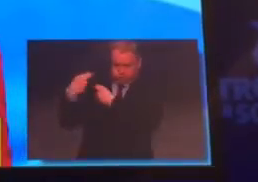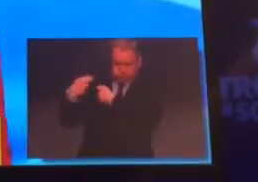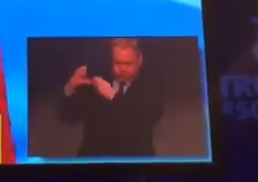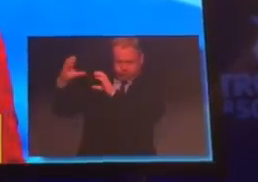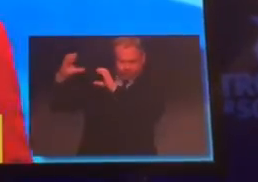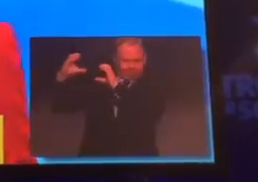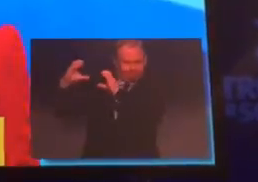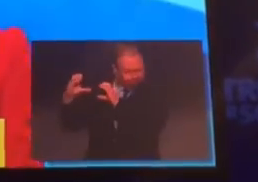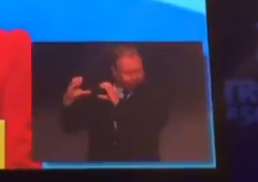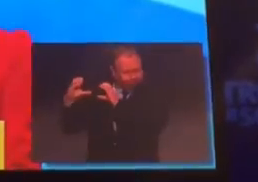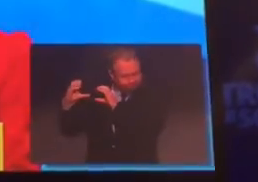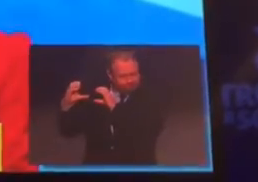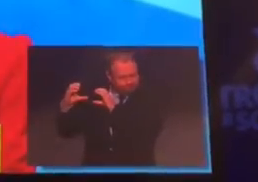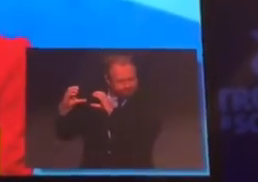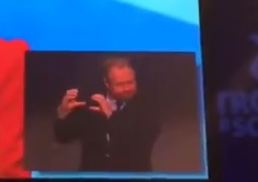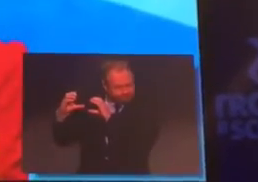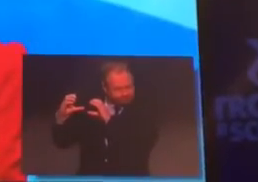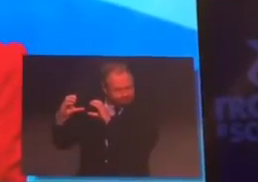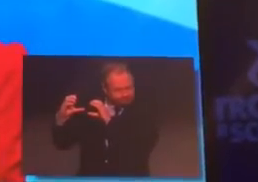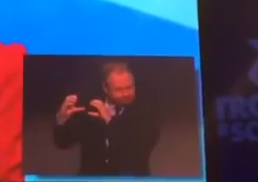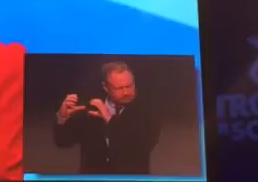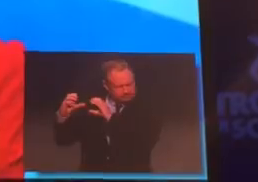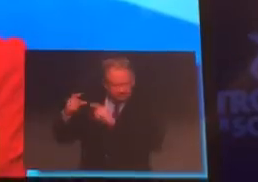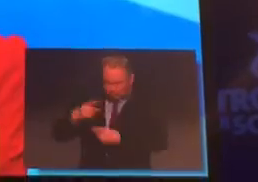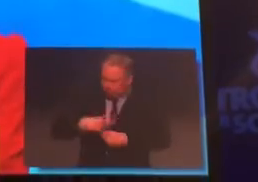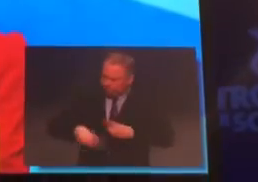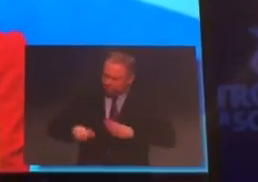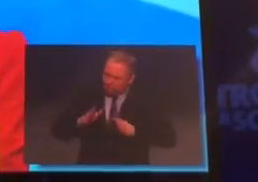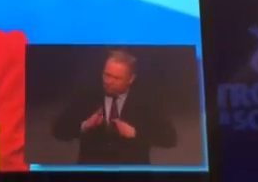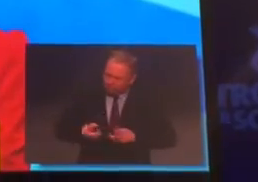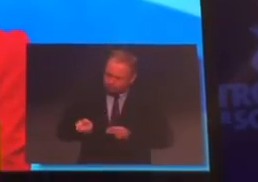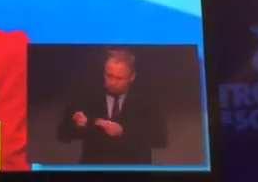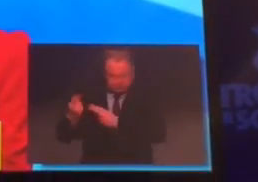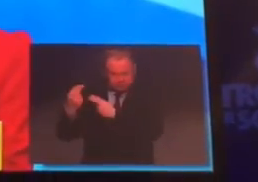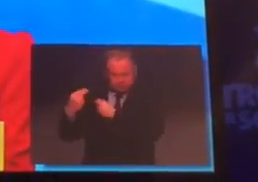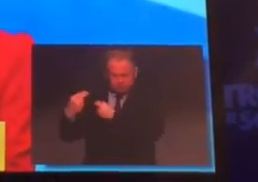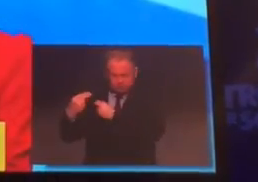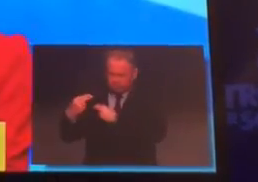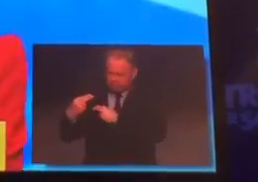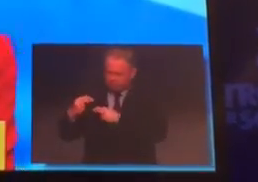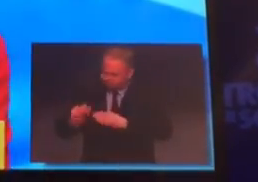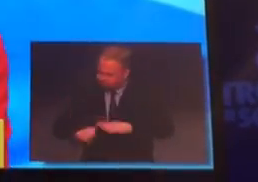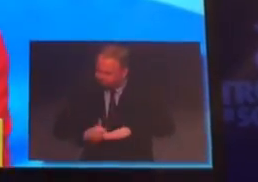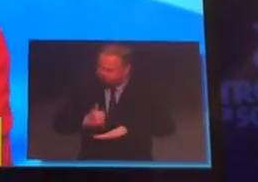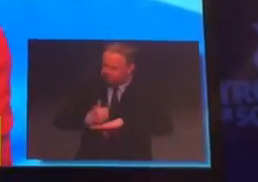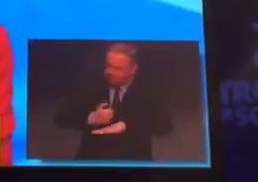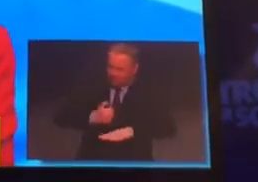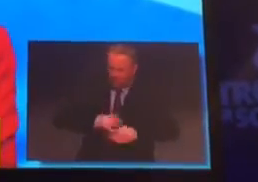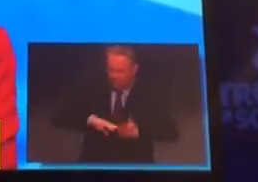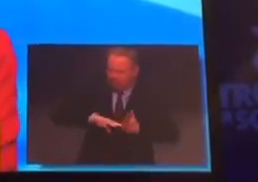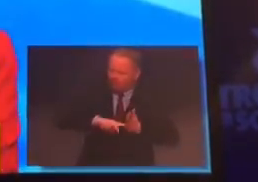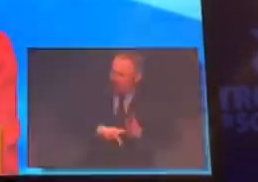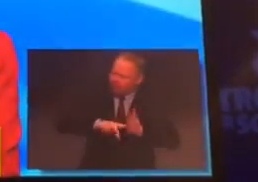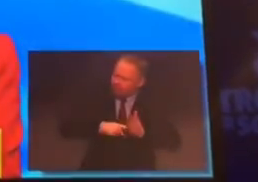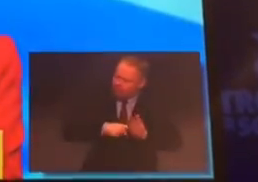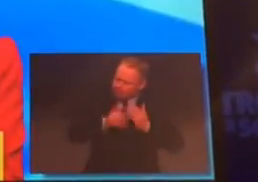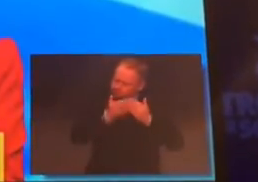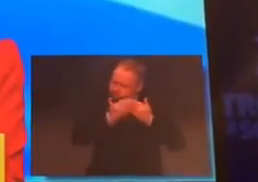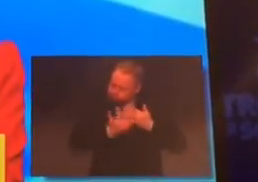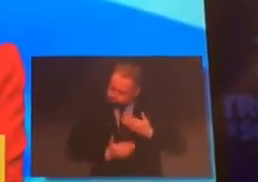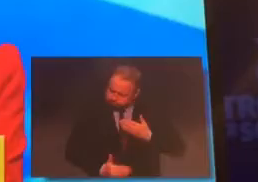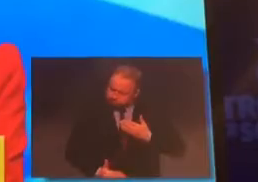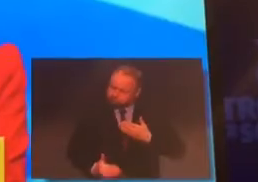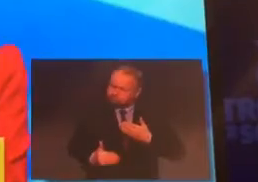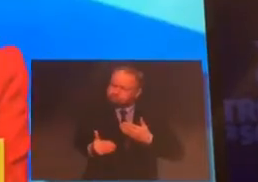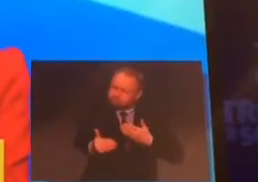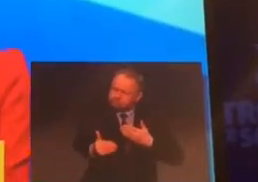greater. It places a responsibility on our shoulders to set out what we will do with the precious opportunity that